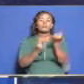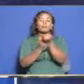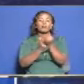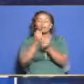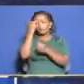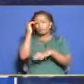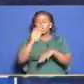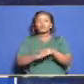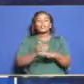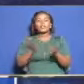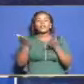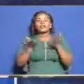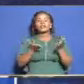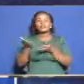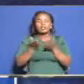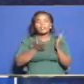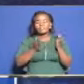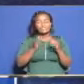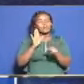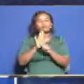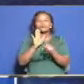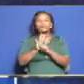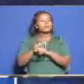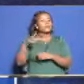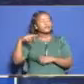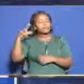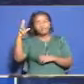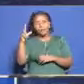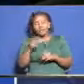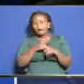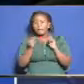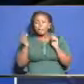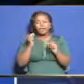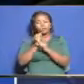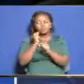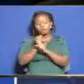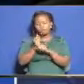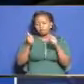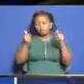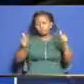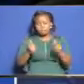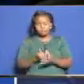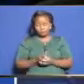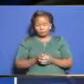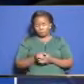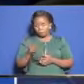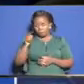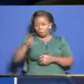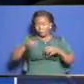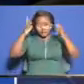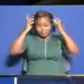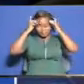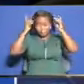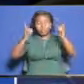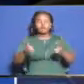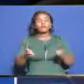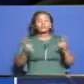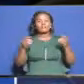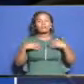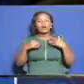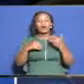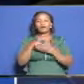services. The expectations are so high. We have not been doing very well. The fact that this move has defied all